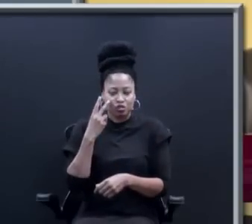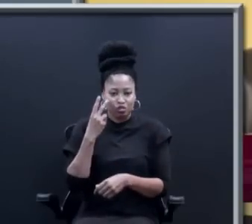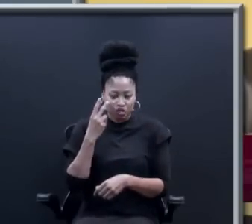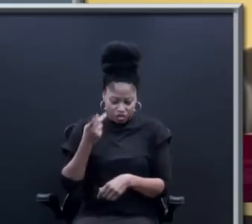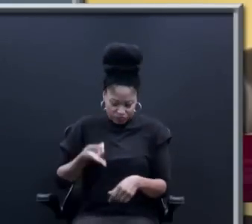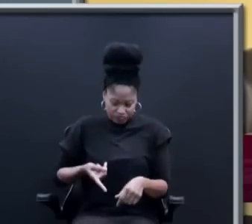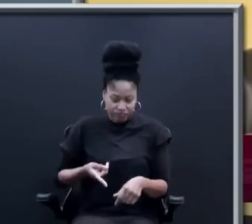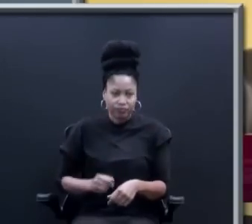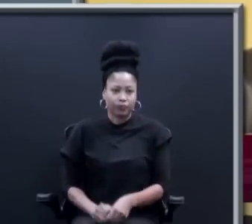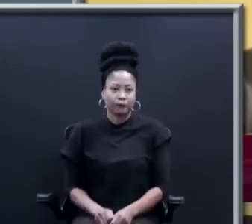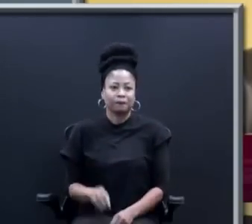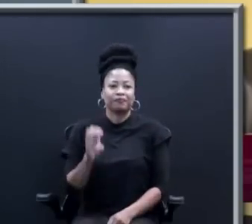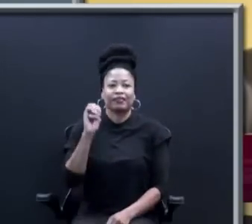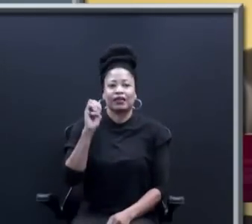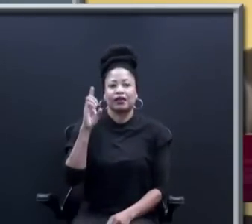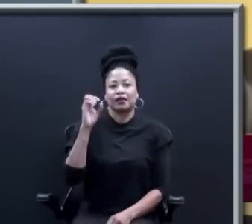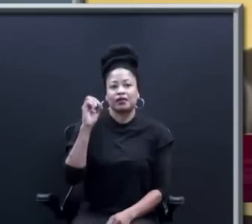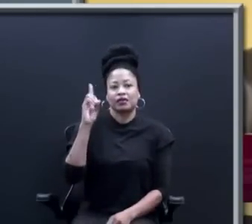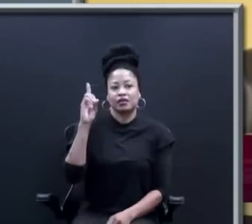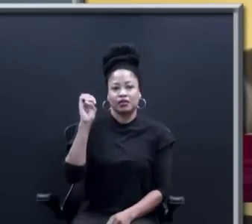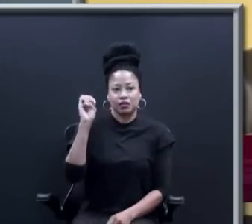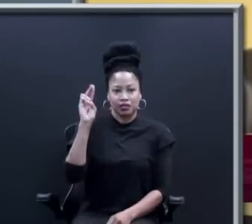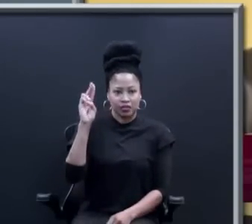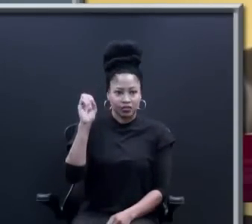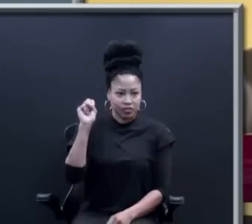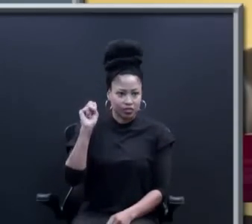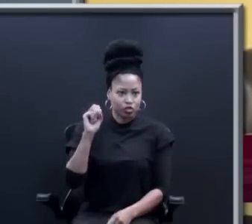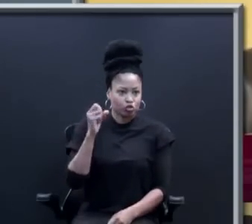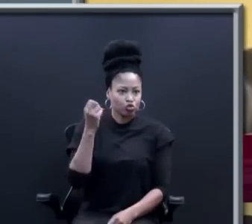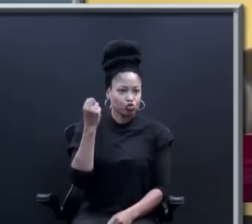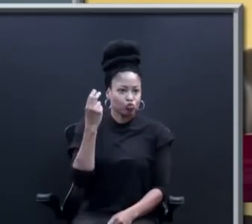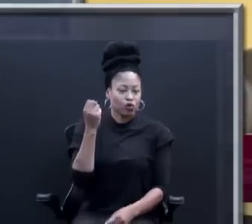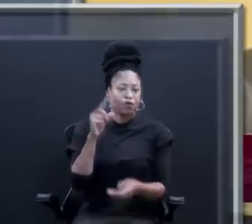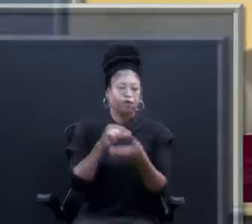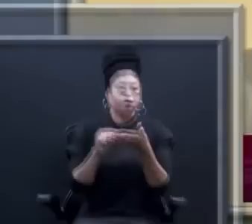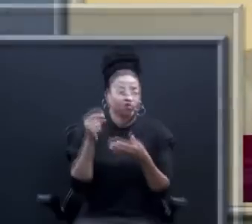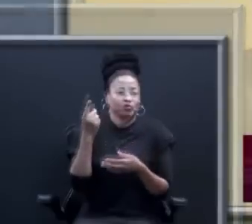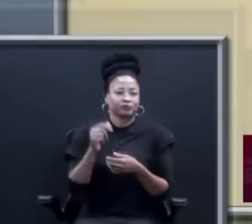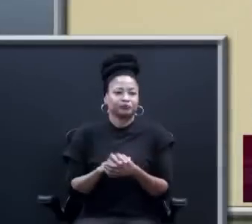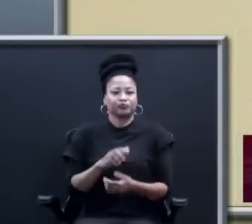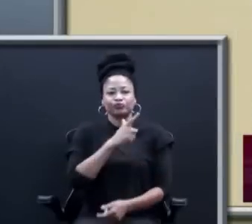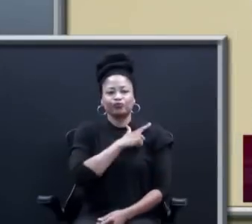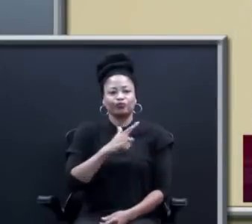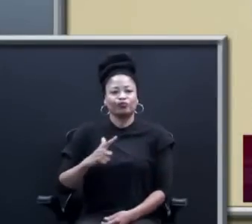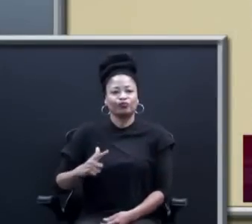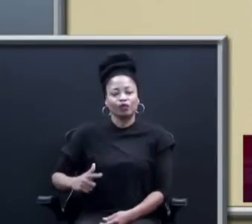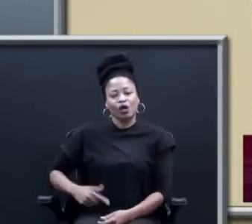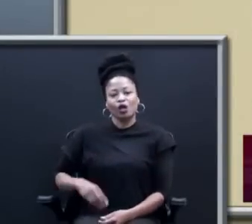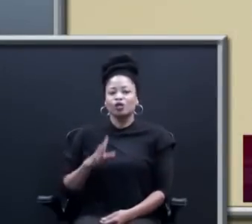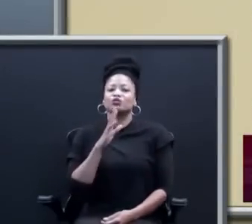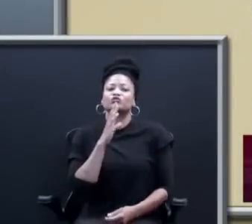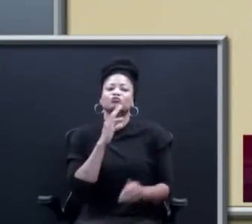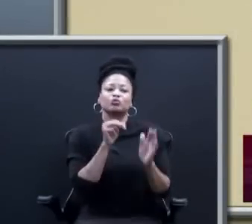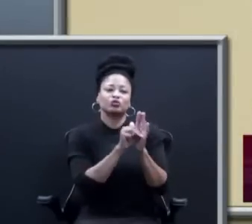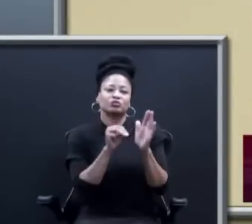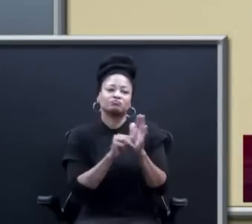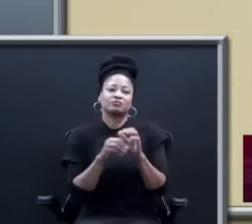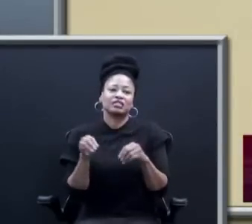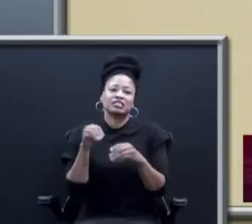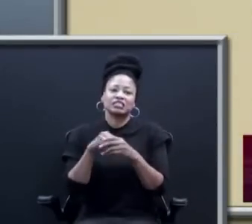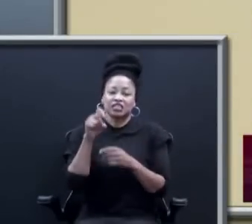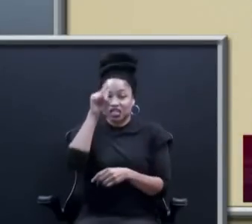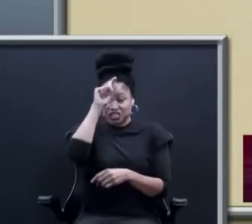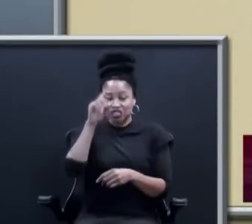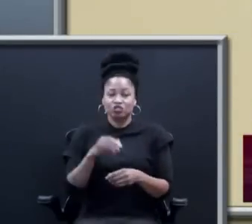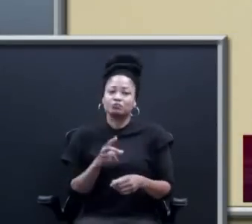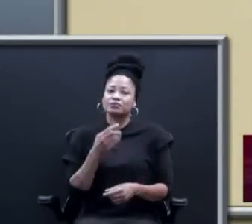Exodus 12 and verse 1. Okay, go ahead. And the Lord spake unto Moses and Aaron in the land of Egypt, saying, go ahead. This